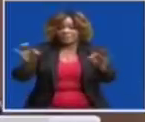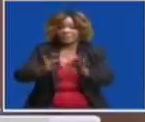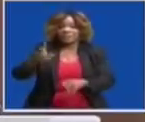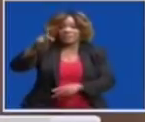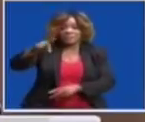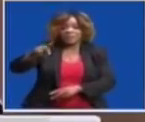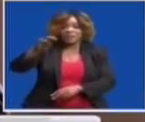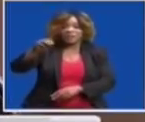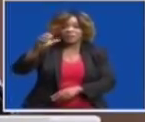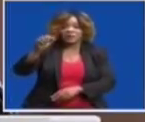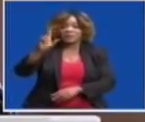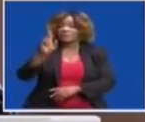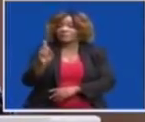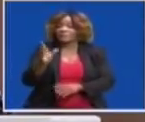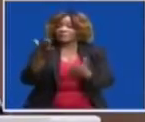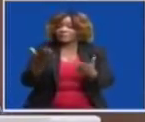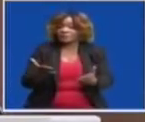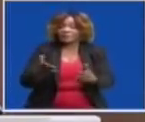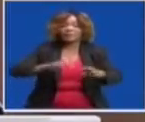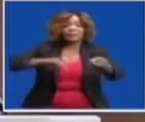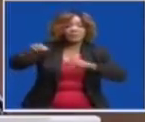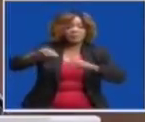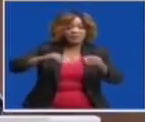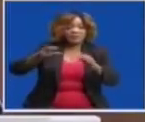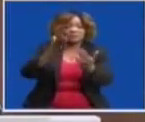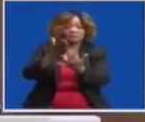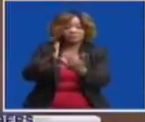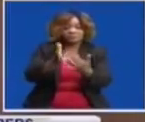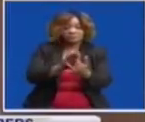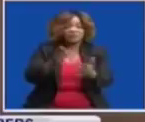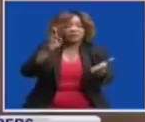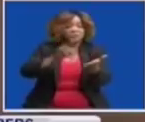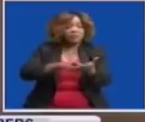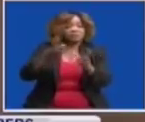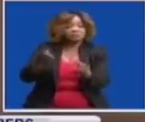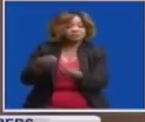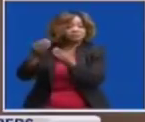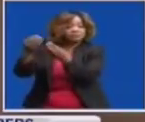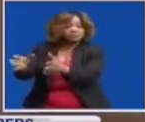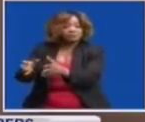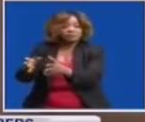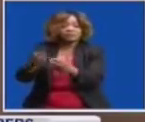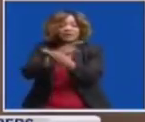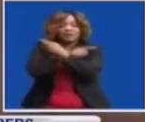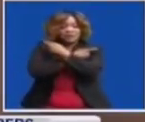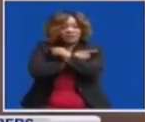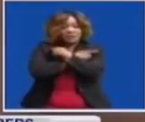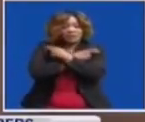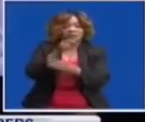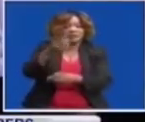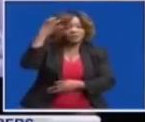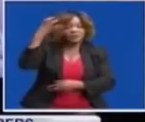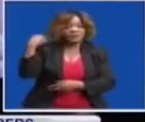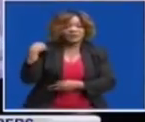PSMD, Public Service Management Division, the recommendations that I'll be giving is to retire such officers in national